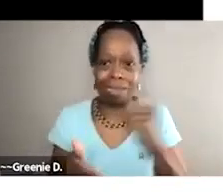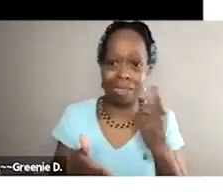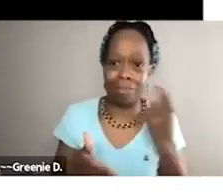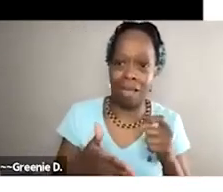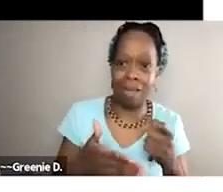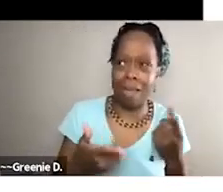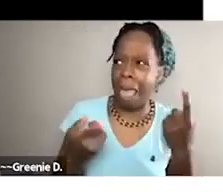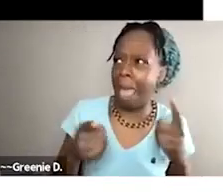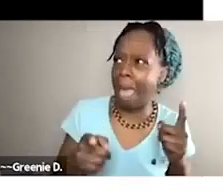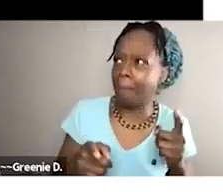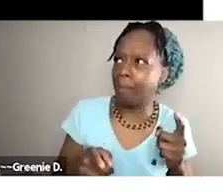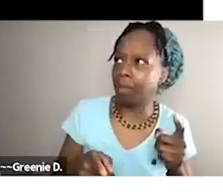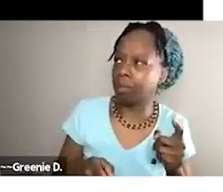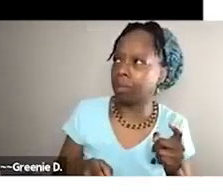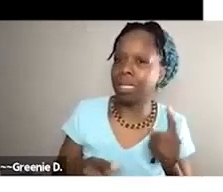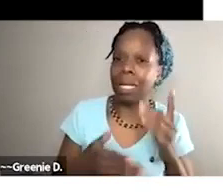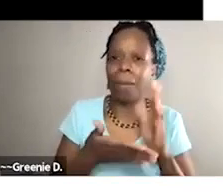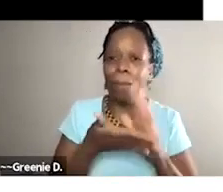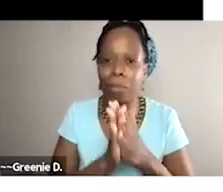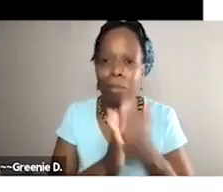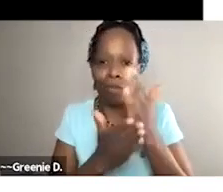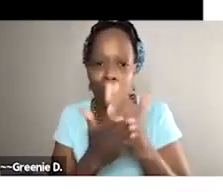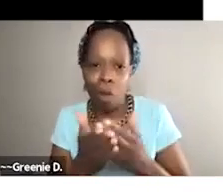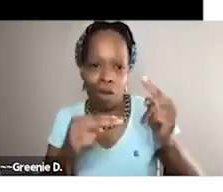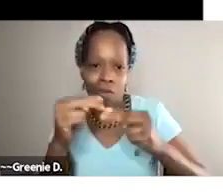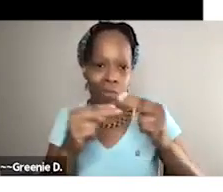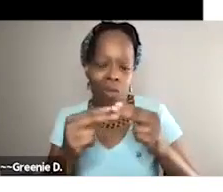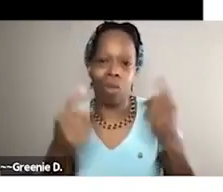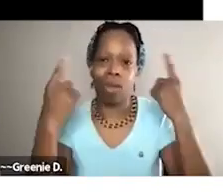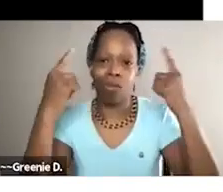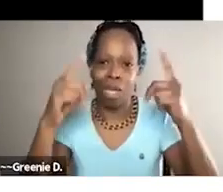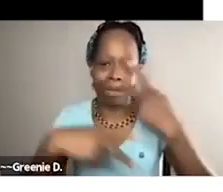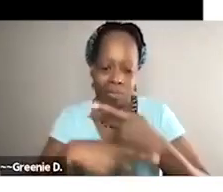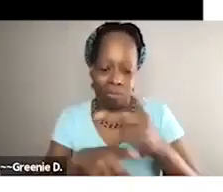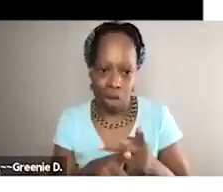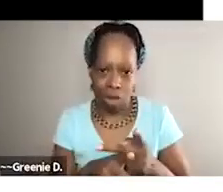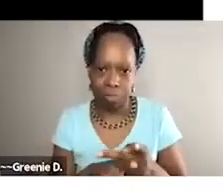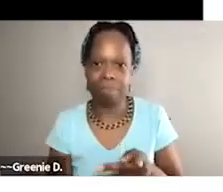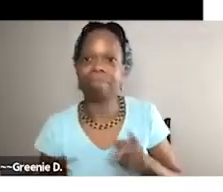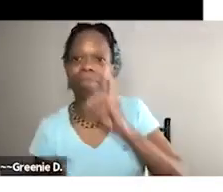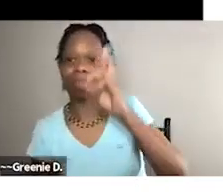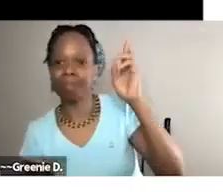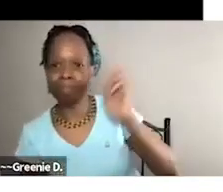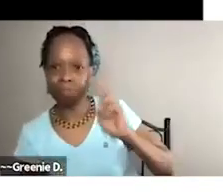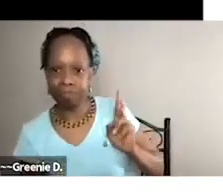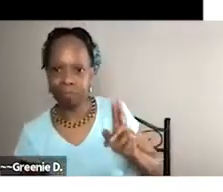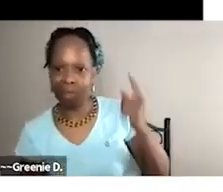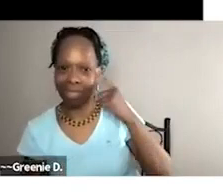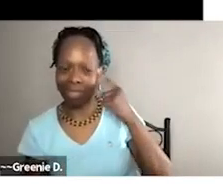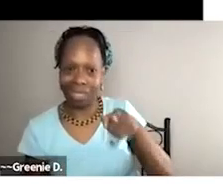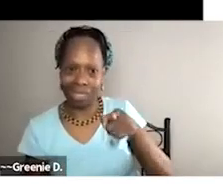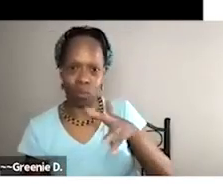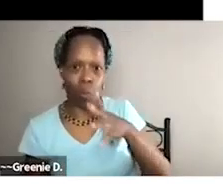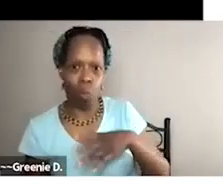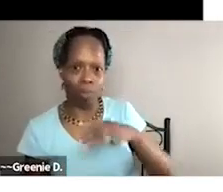building a better product. You know, so I think Jenny really sort of emphasizes the point there that inclusion and